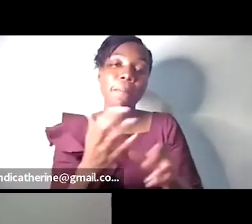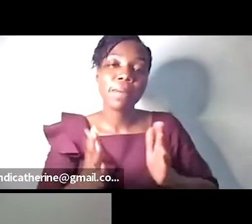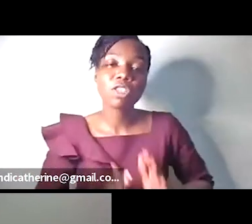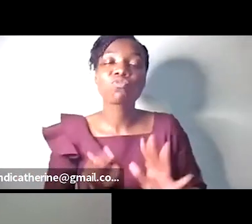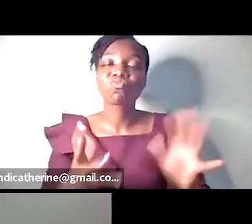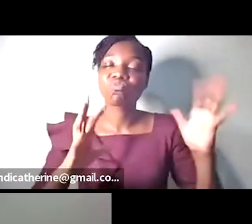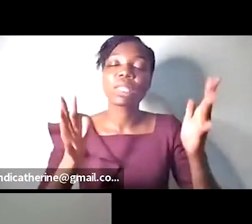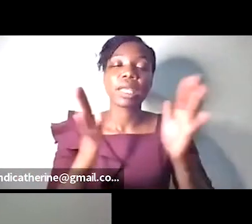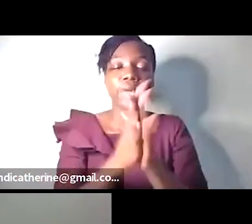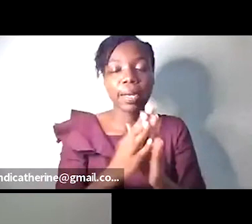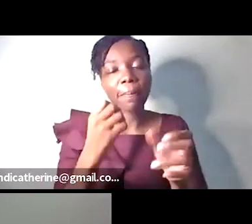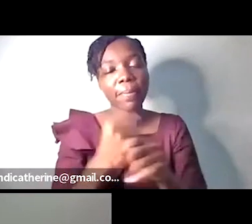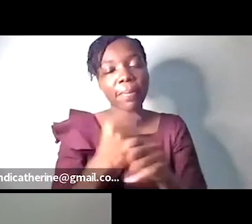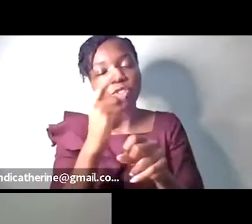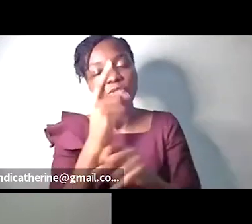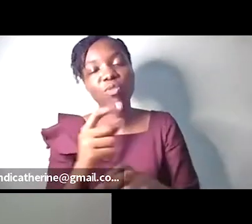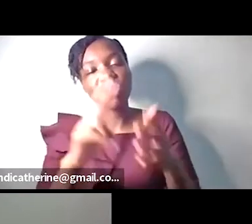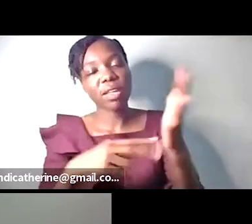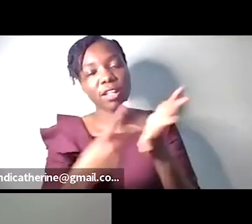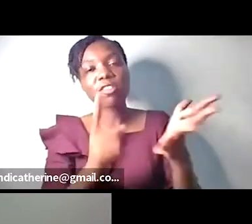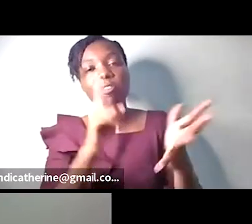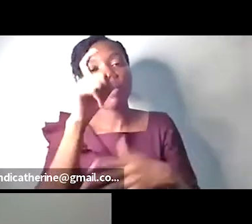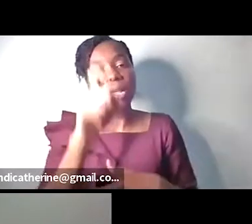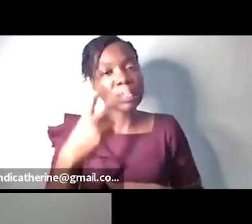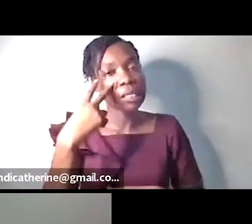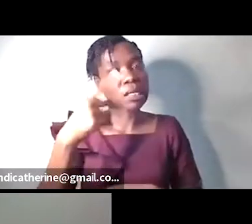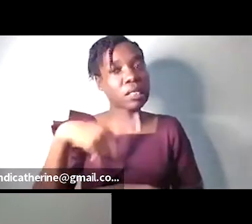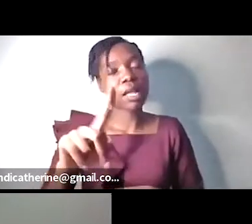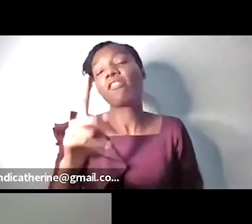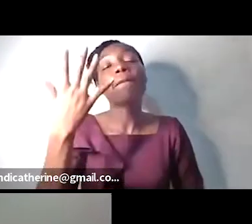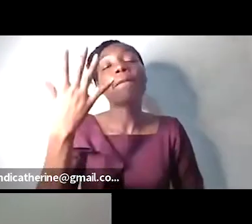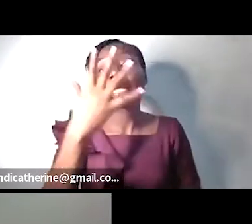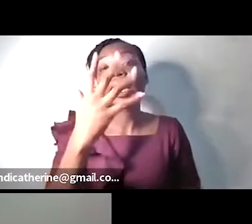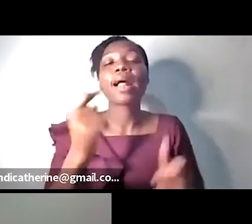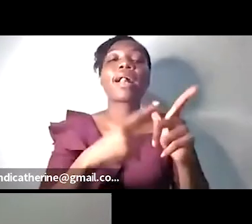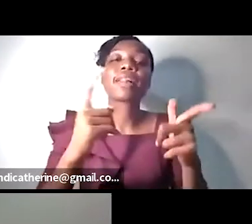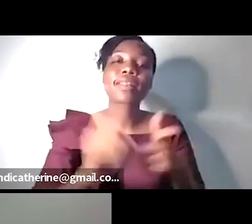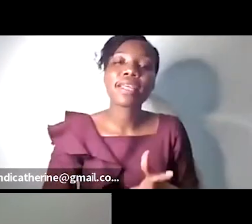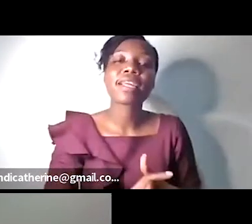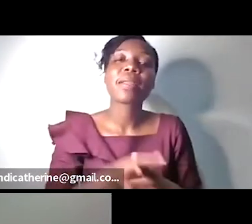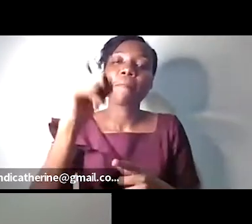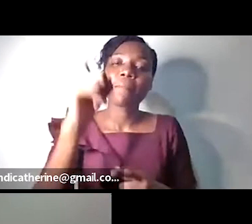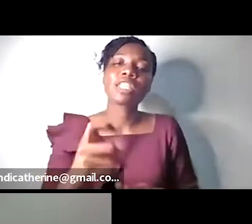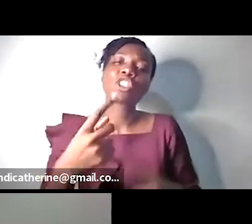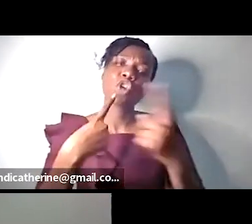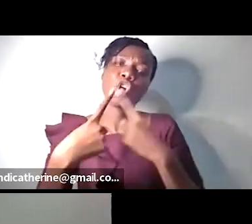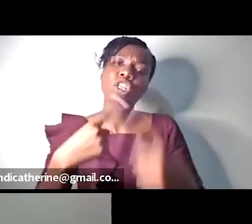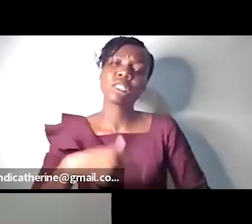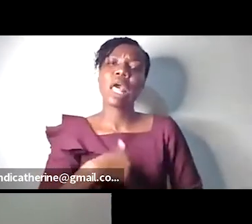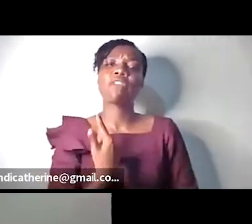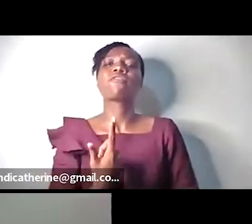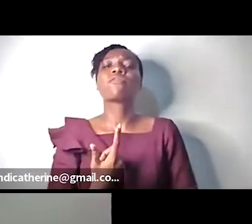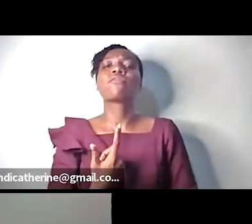so what do you need to do? You need to look at yourself in the mirror and really have self-talk. You need to